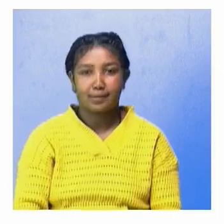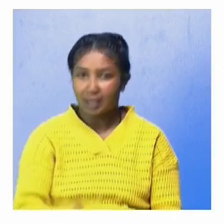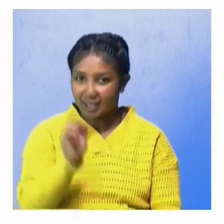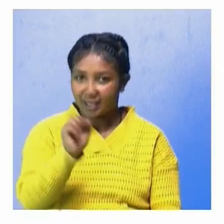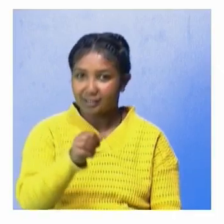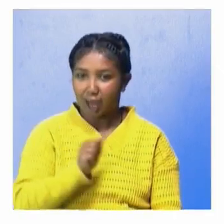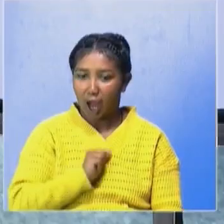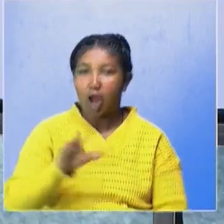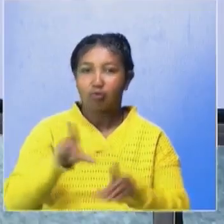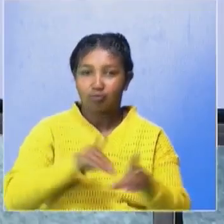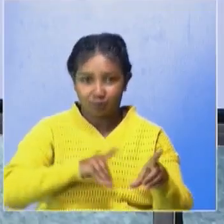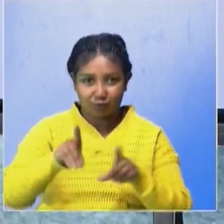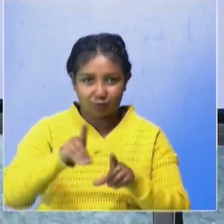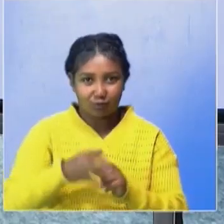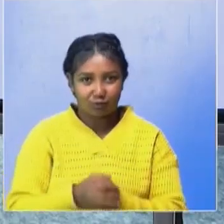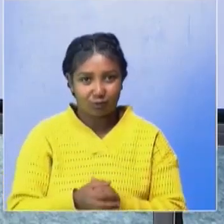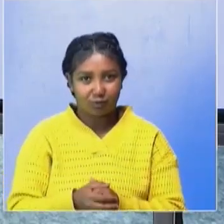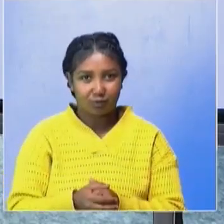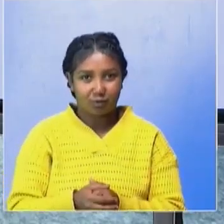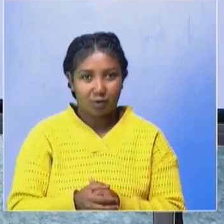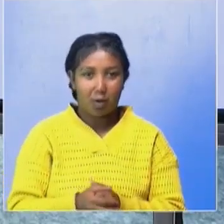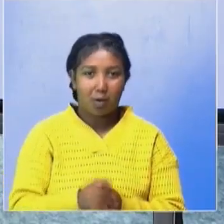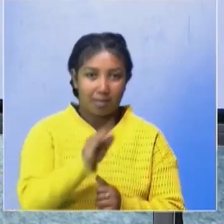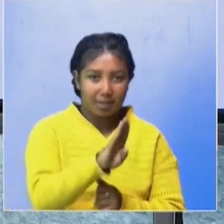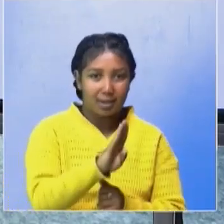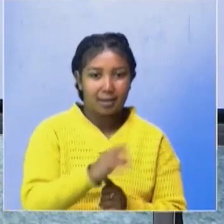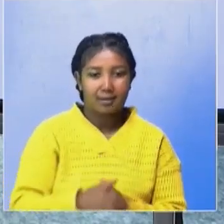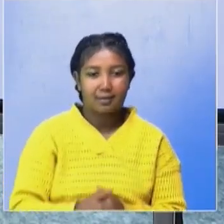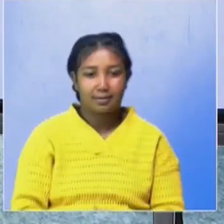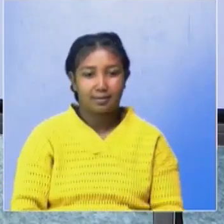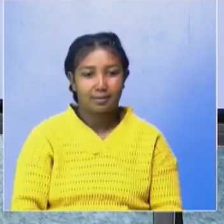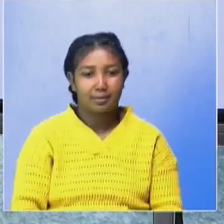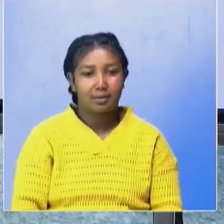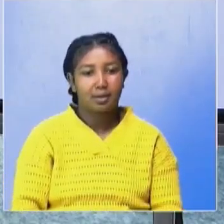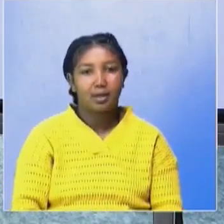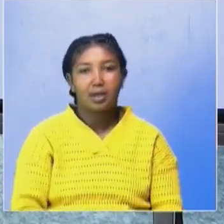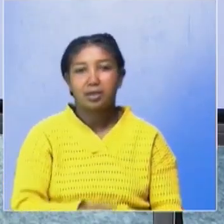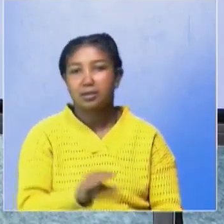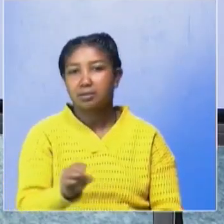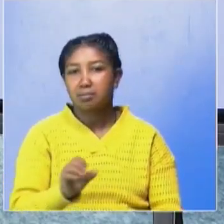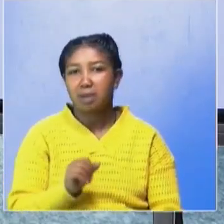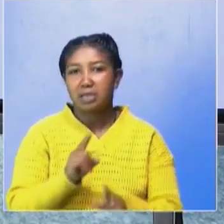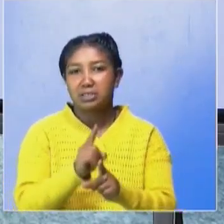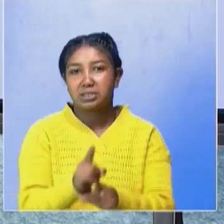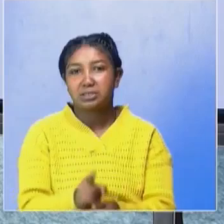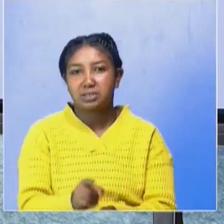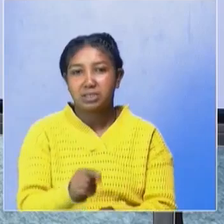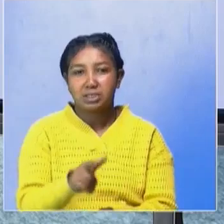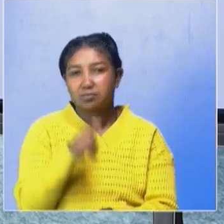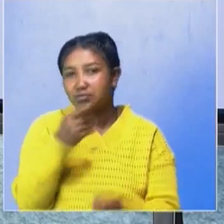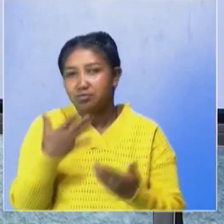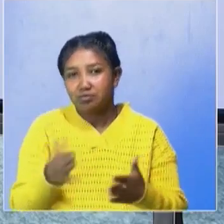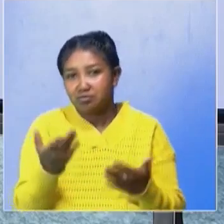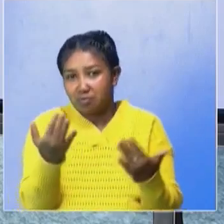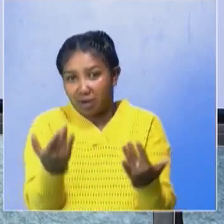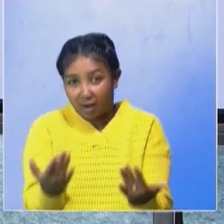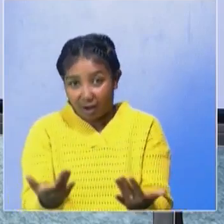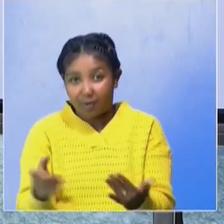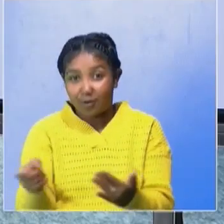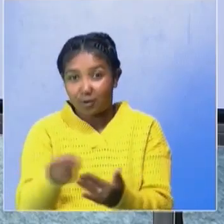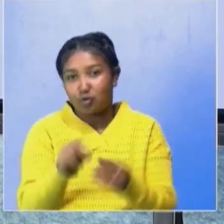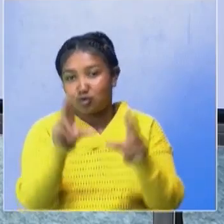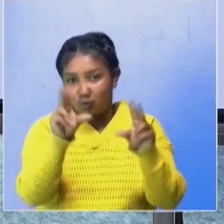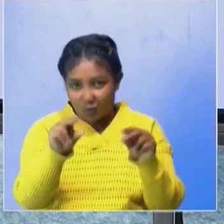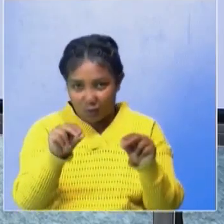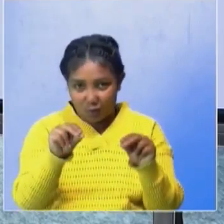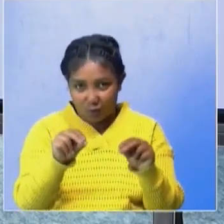Yes, I do. But that can be like student B here. And also, what can I say? If I'm not eating my lunch, what can I say?